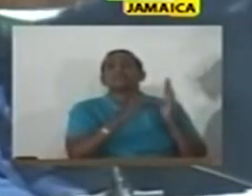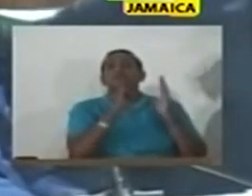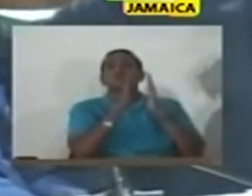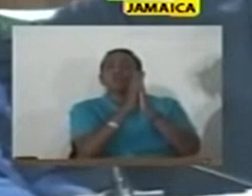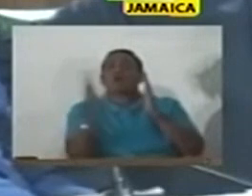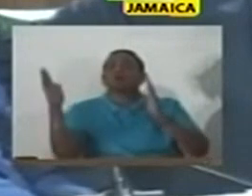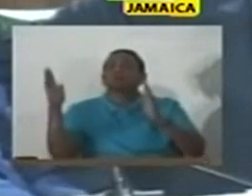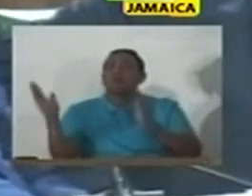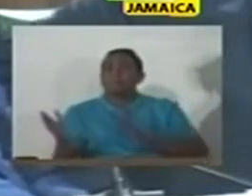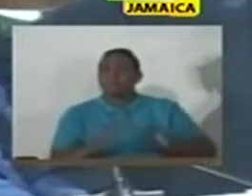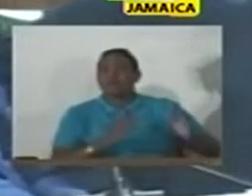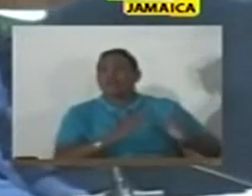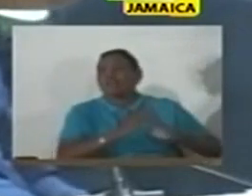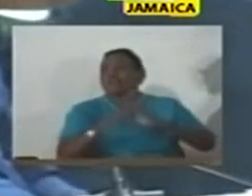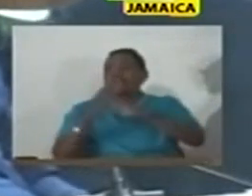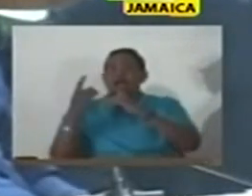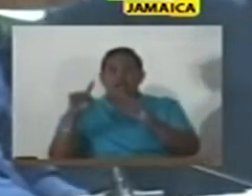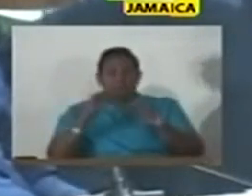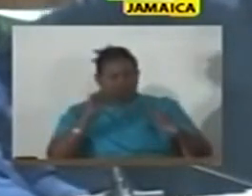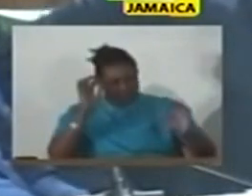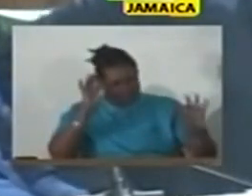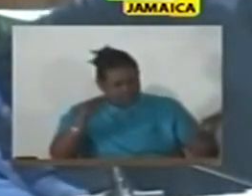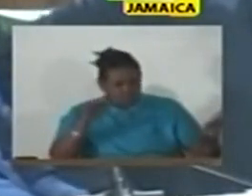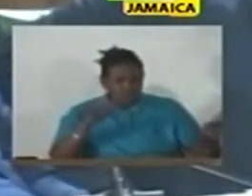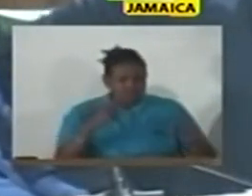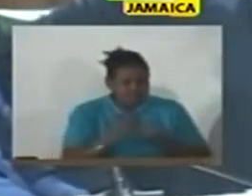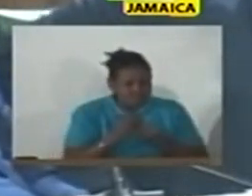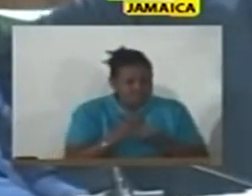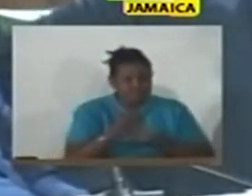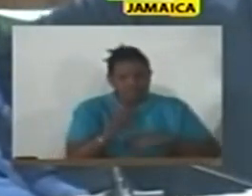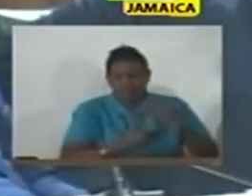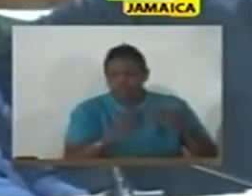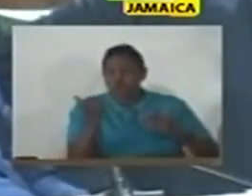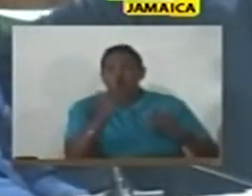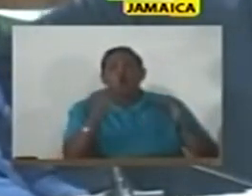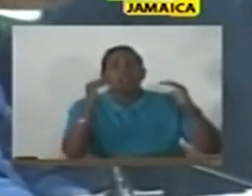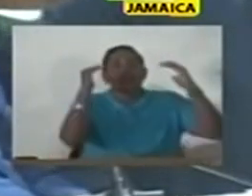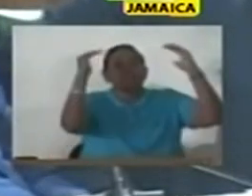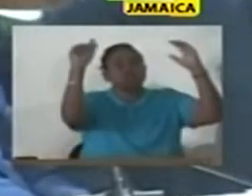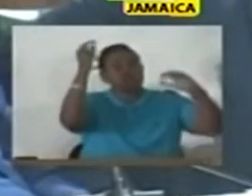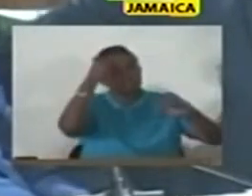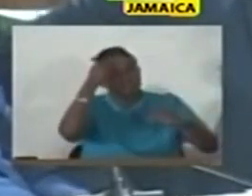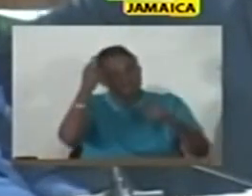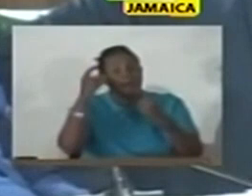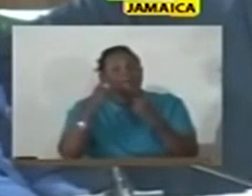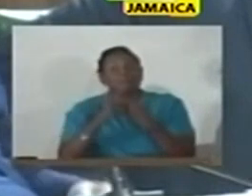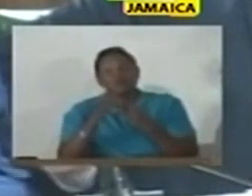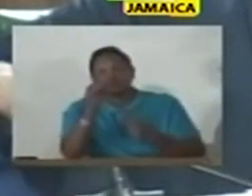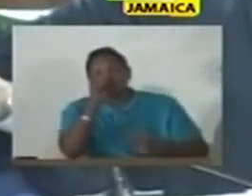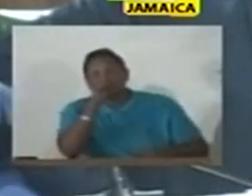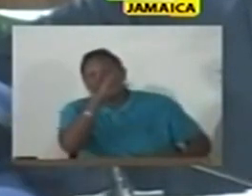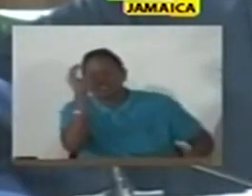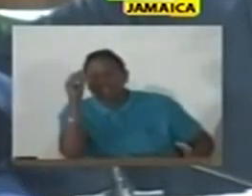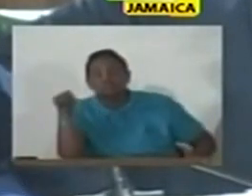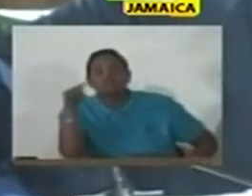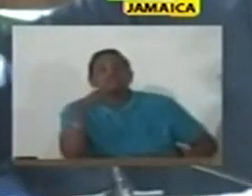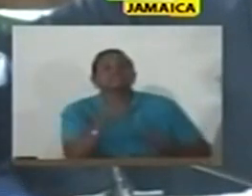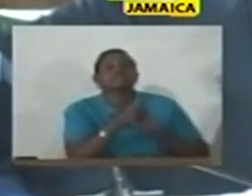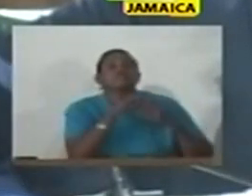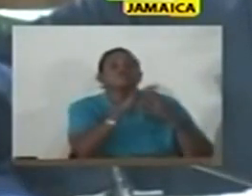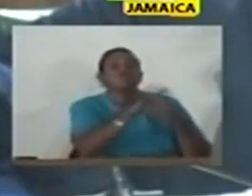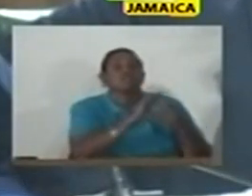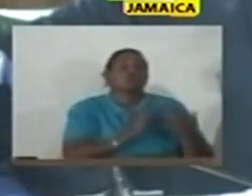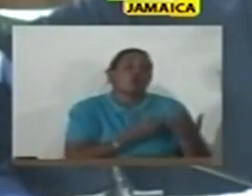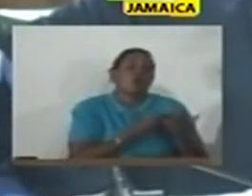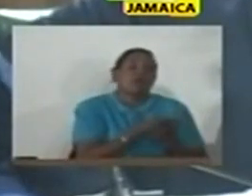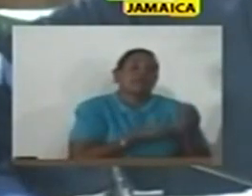planning and effective decision-making at all levels of government and the private sector regarding our